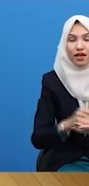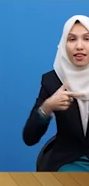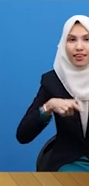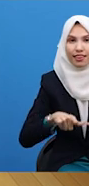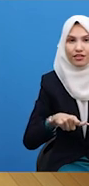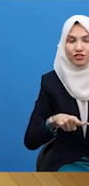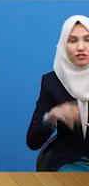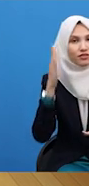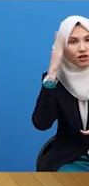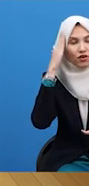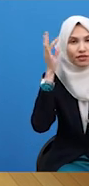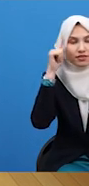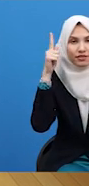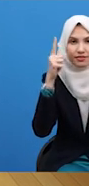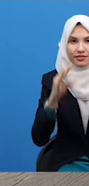know of her decision.